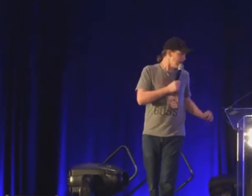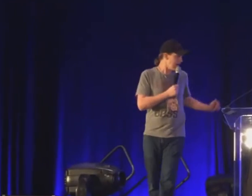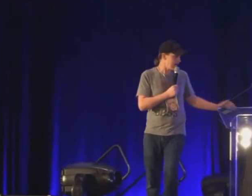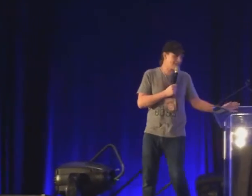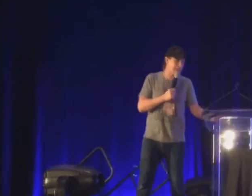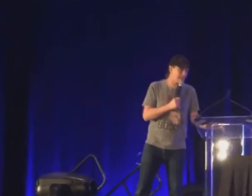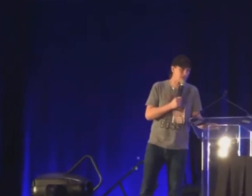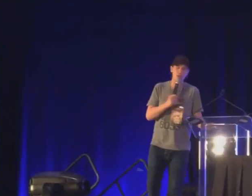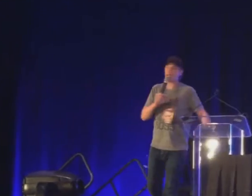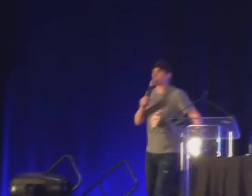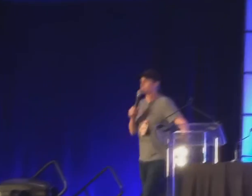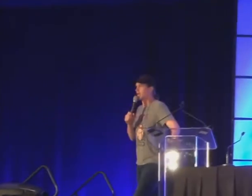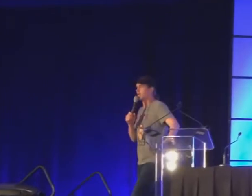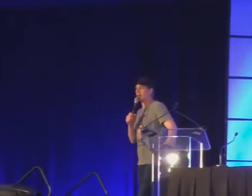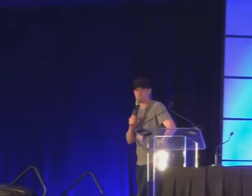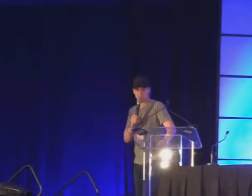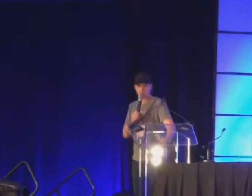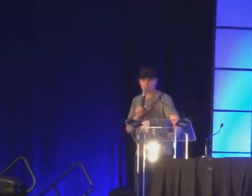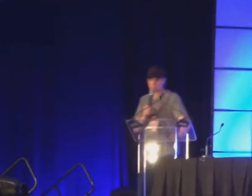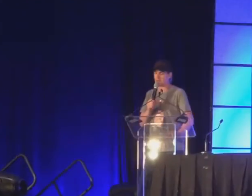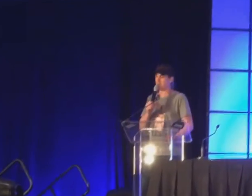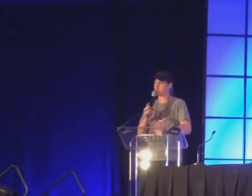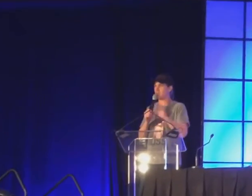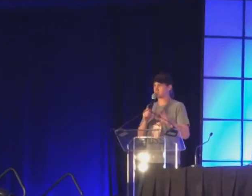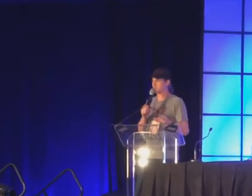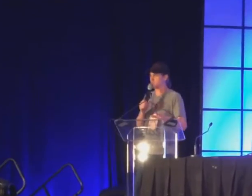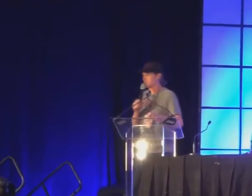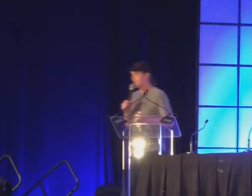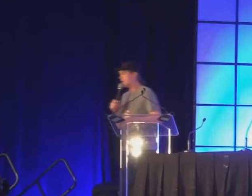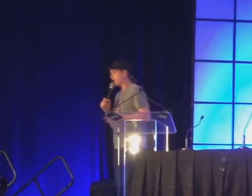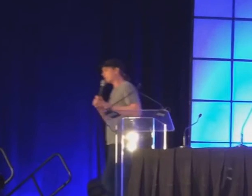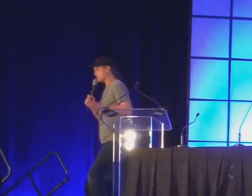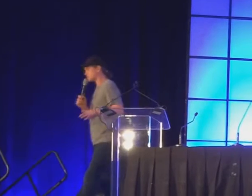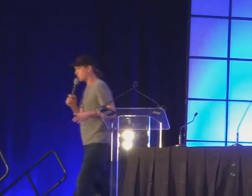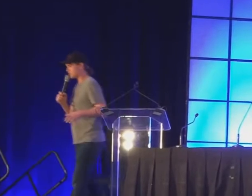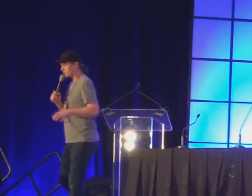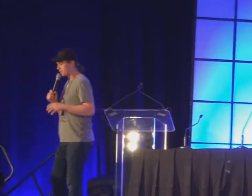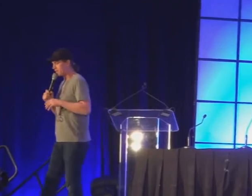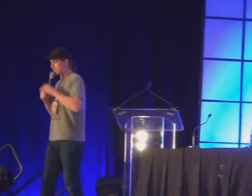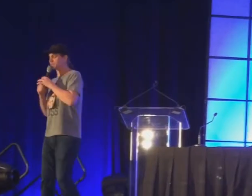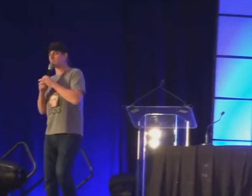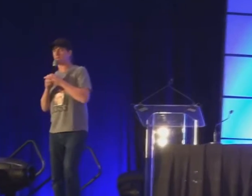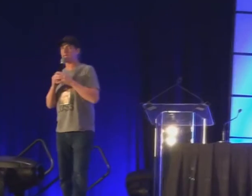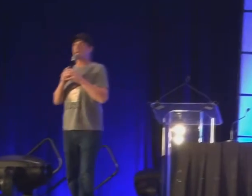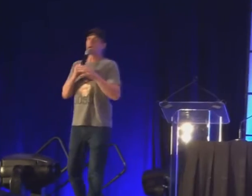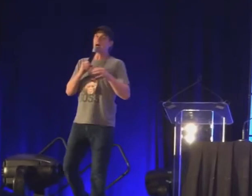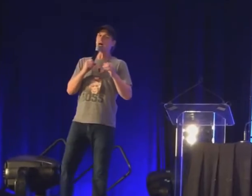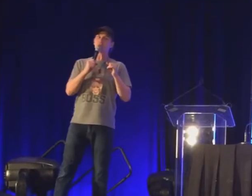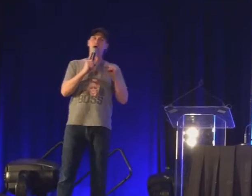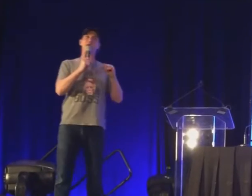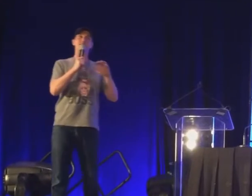that. Again, you know what? I wish I had some great. Kevin has amazing stories about George. I mean, to be honest, for